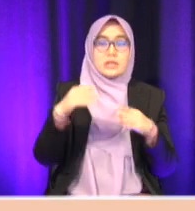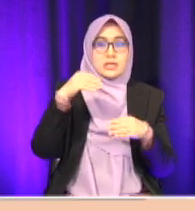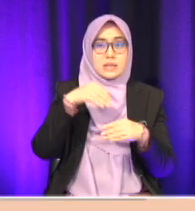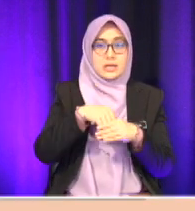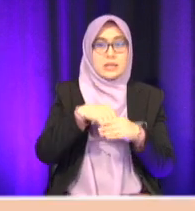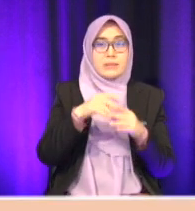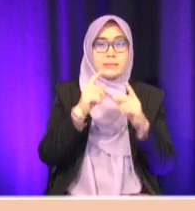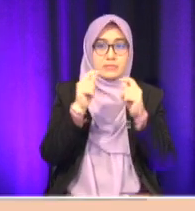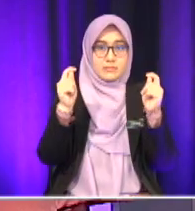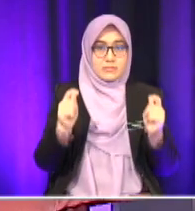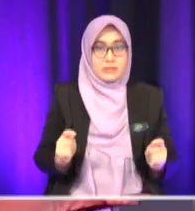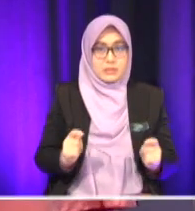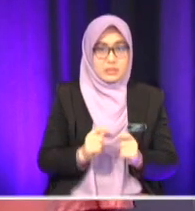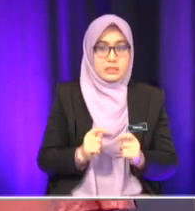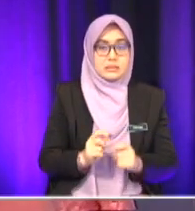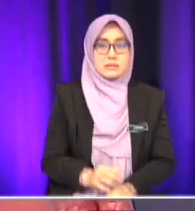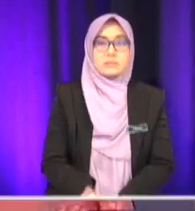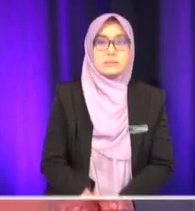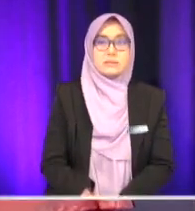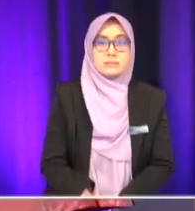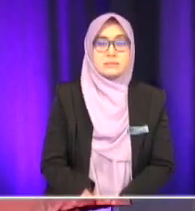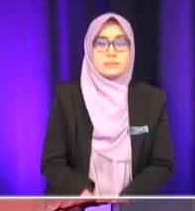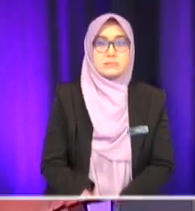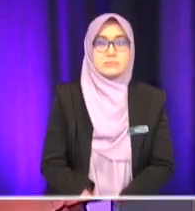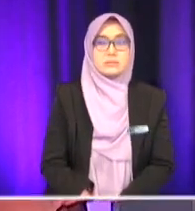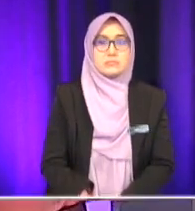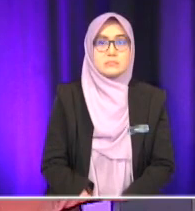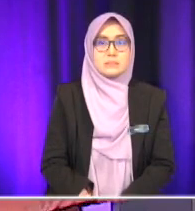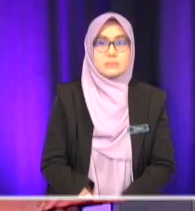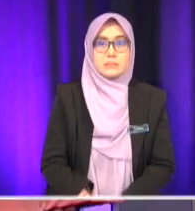here that you can get in order to guess the